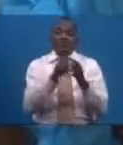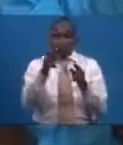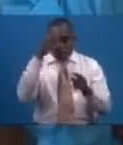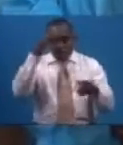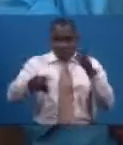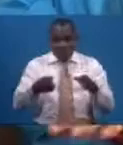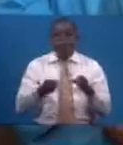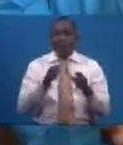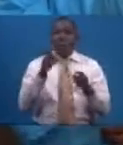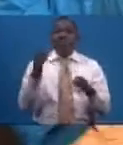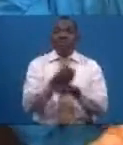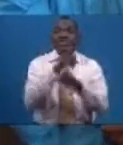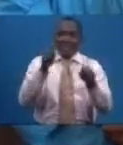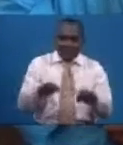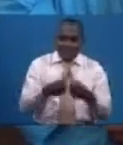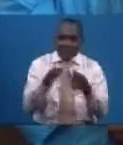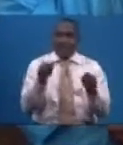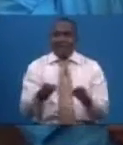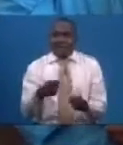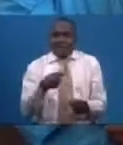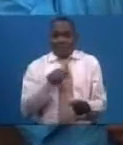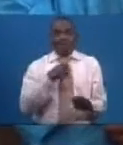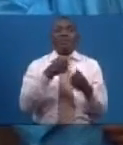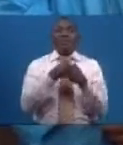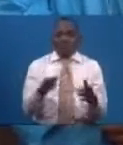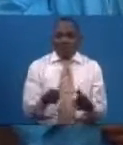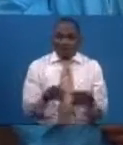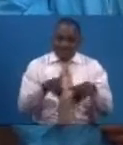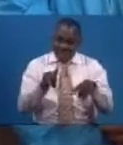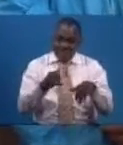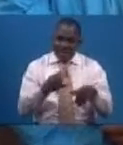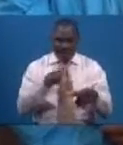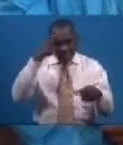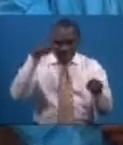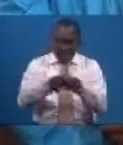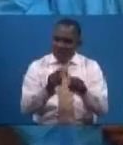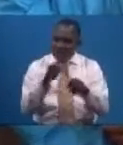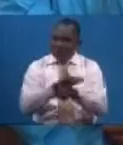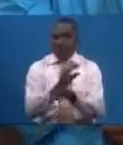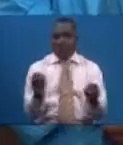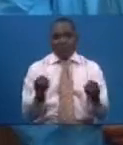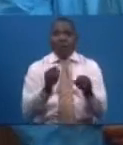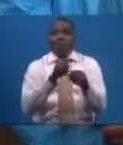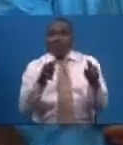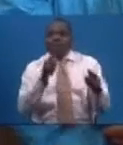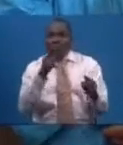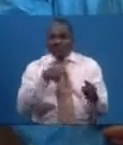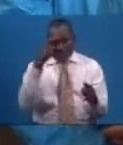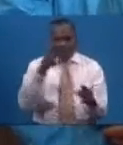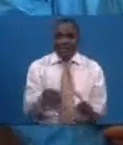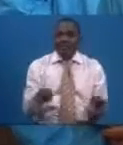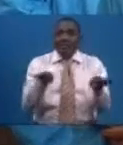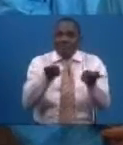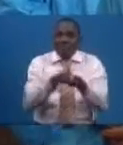lose. Unfortunately, I lost. I still don't agree with what the judges did, but it is important that we set